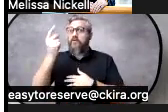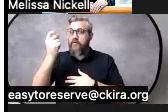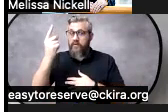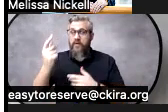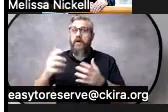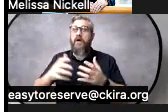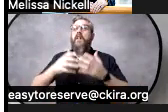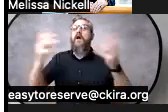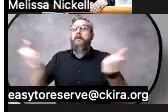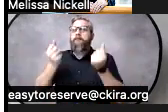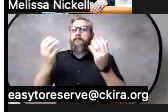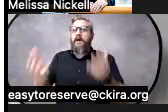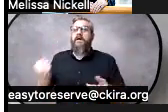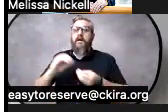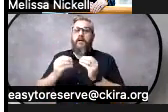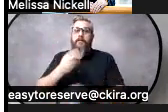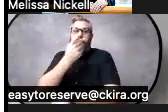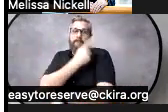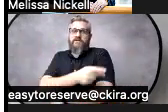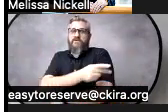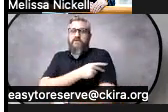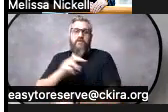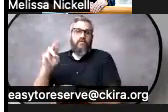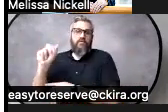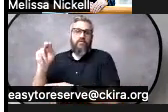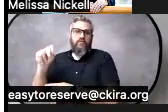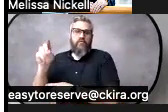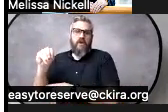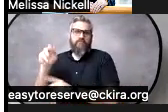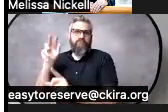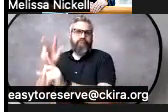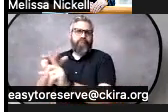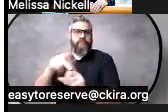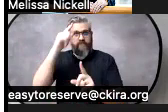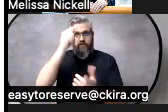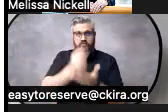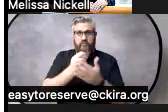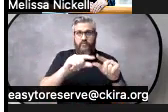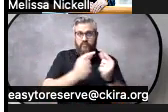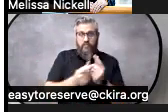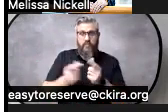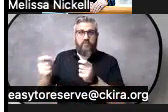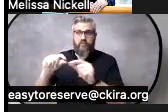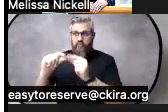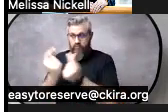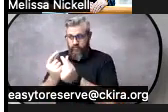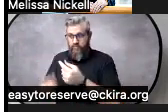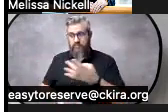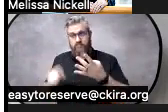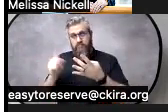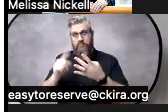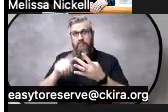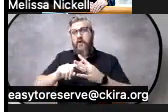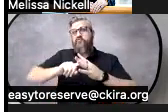of patients that have been randomly assigned to a treatment group or a control group. Original articles report original